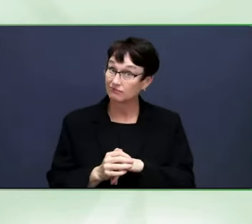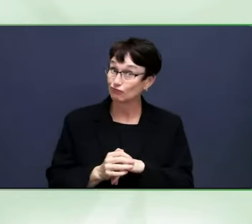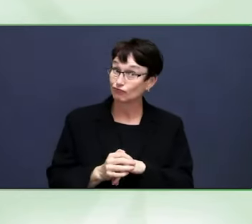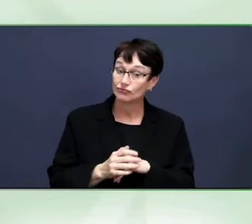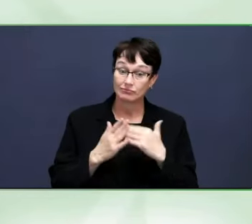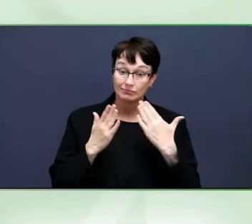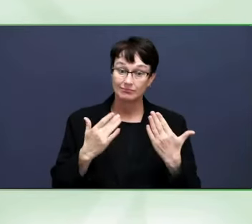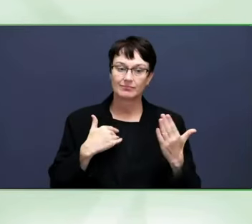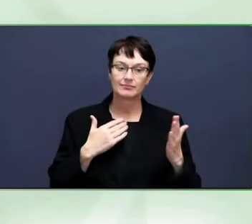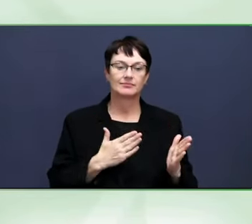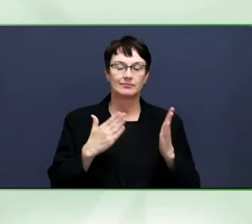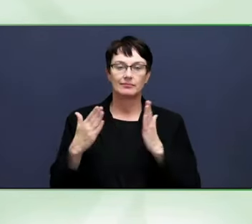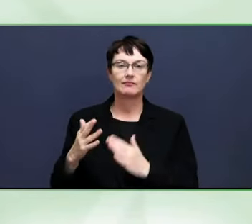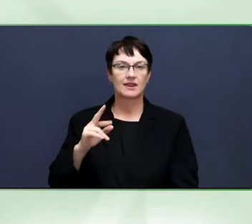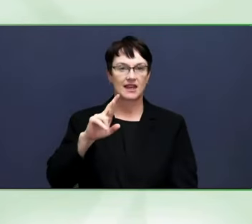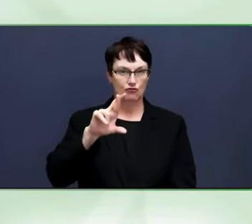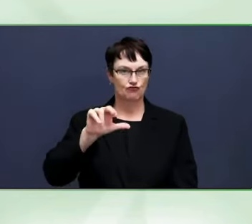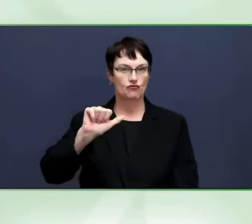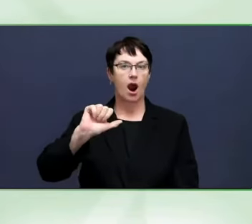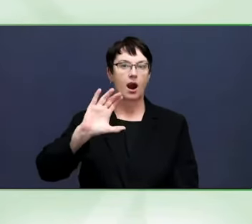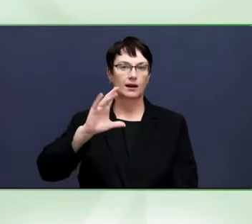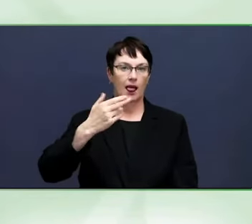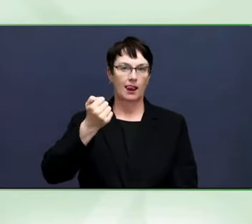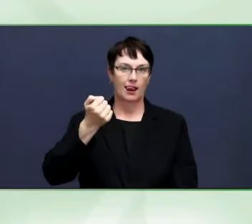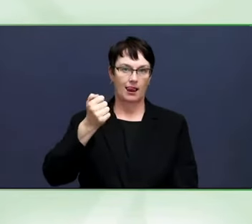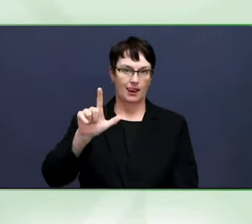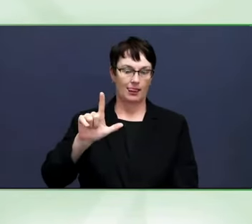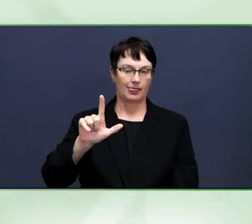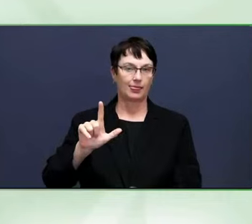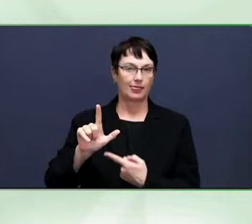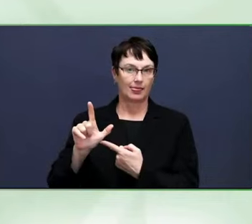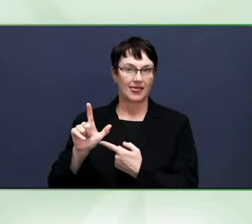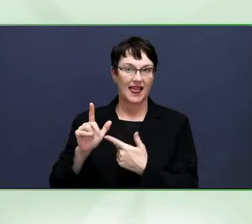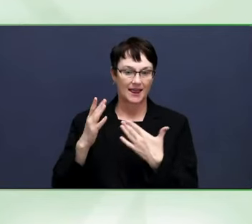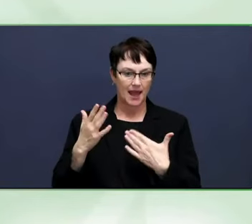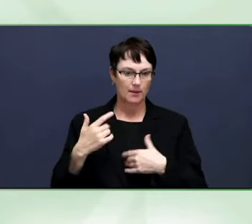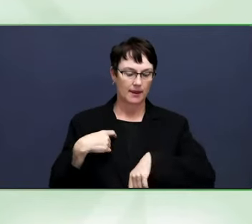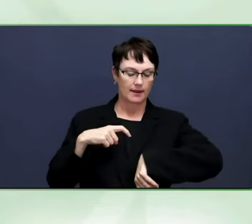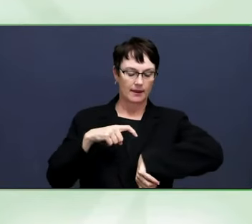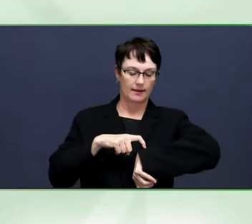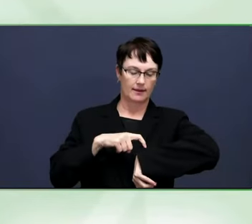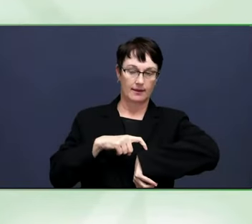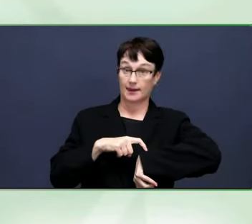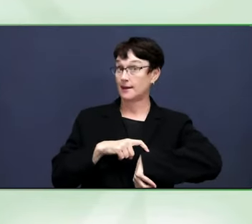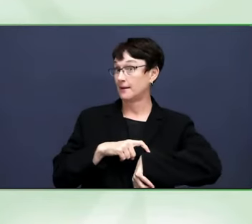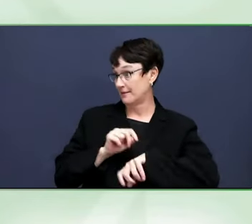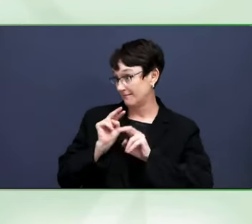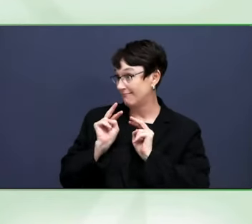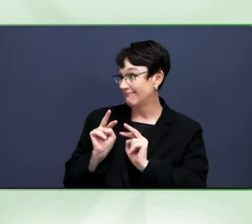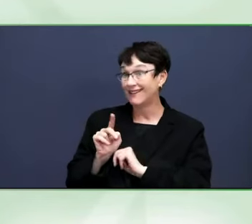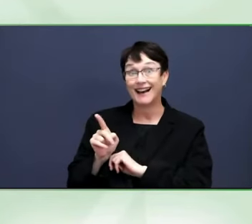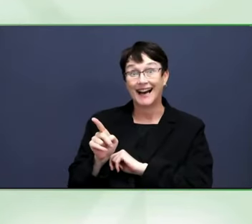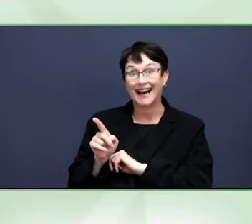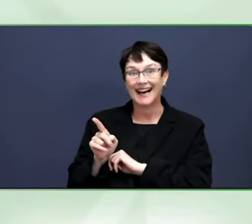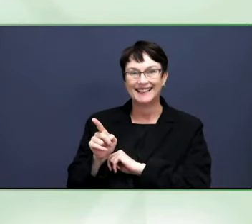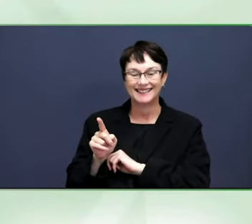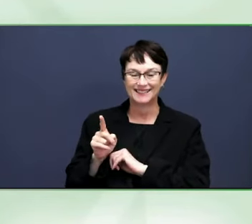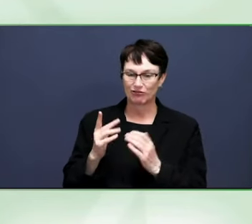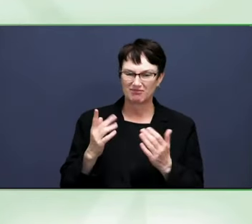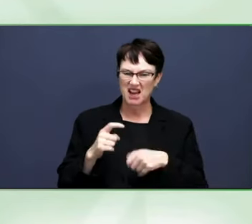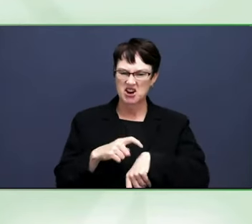to Rachel, who is guiding this. I'm looking more for the time, huh? Yes. So, and we are still in time.